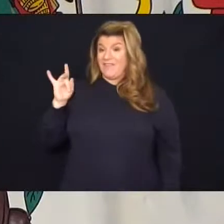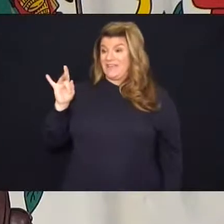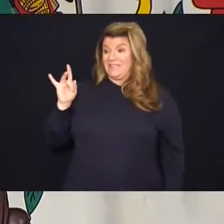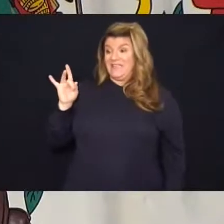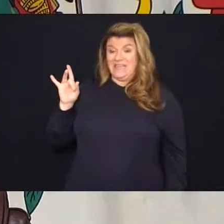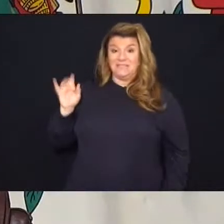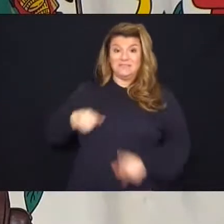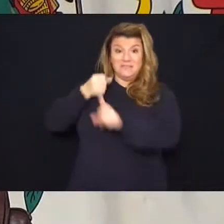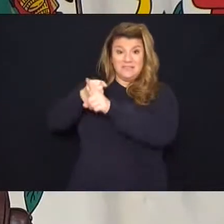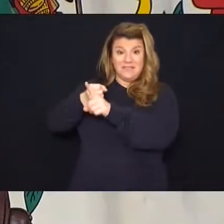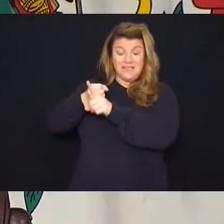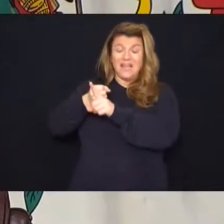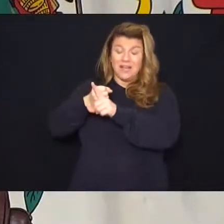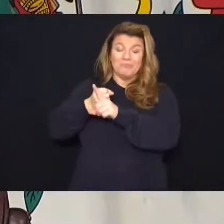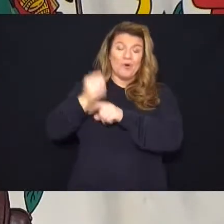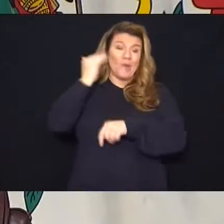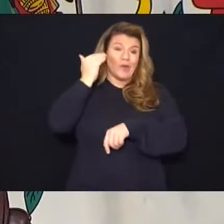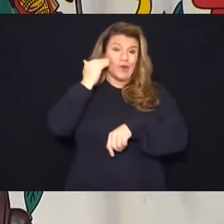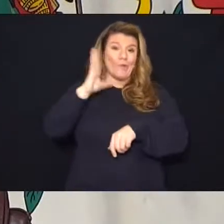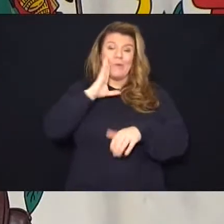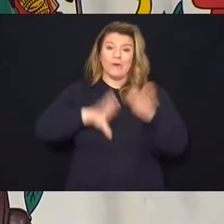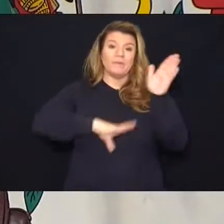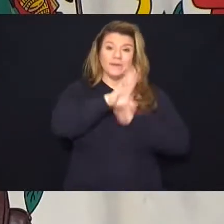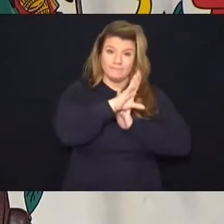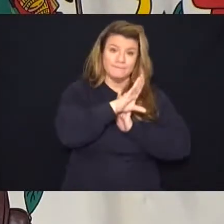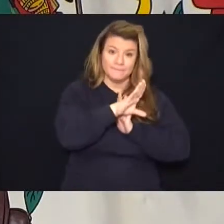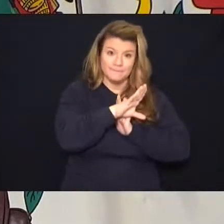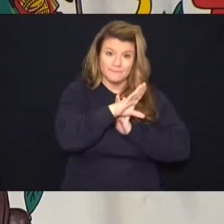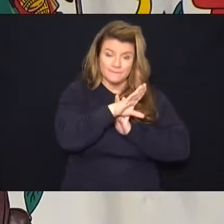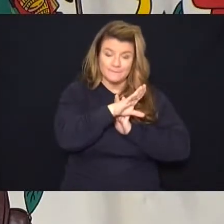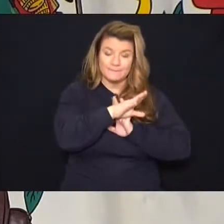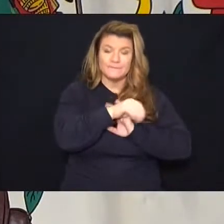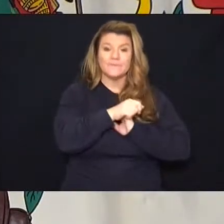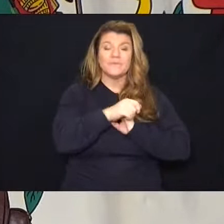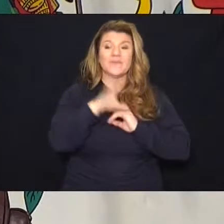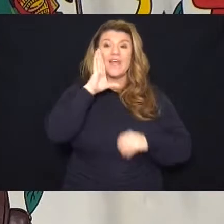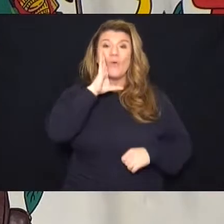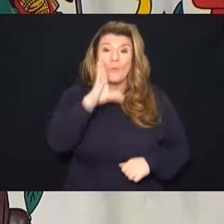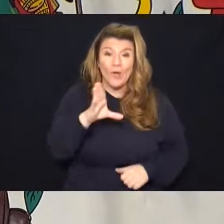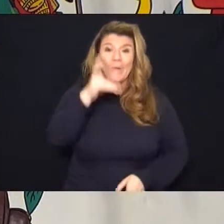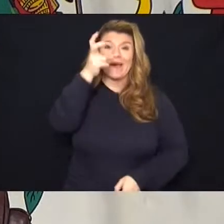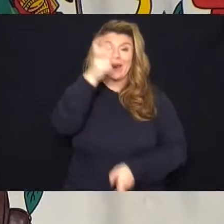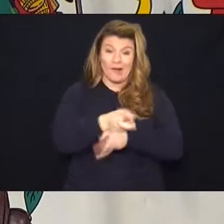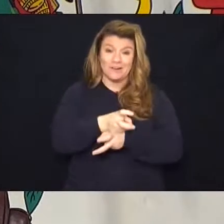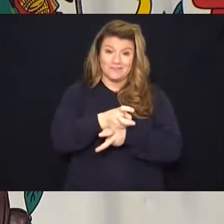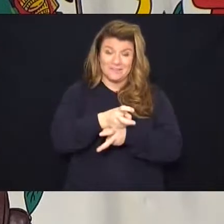it is absolutely moving, and we know it's moving. It's going to get tougher.